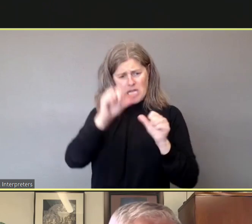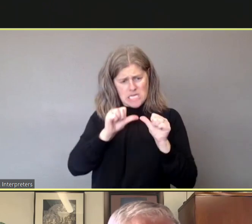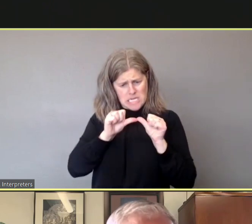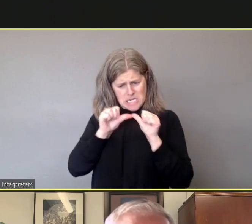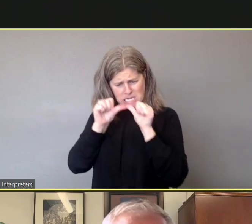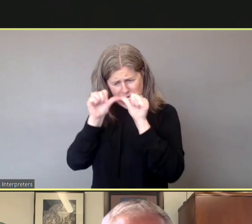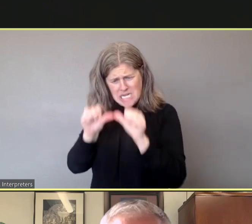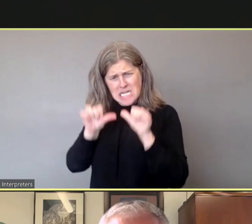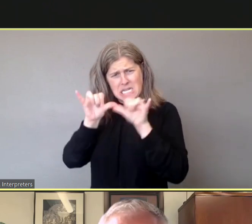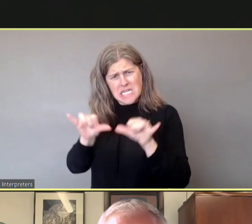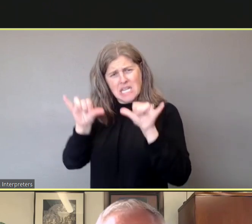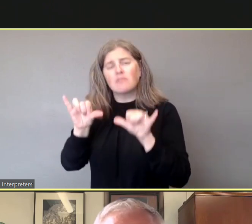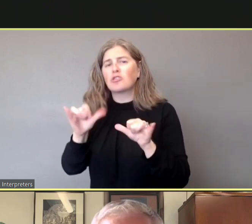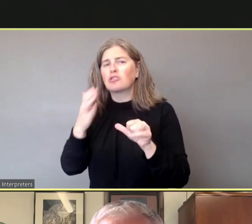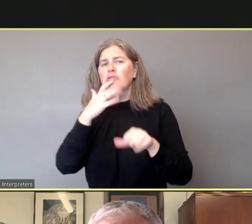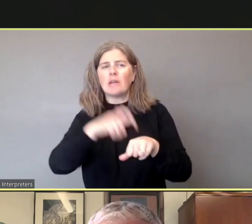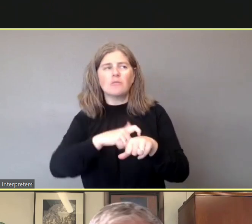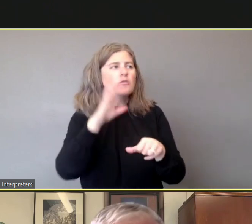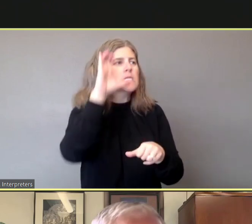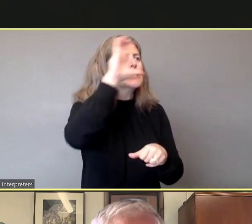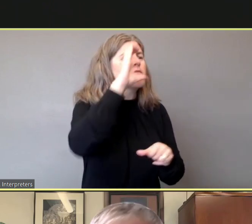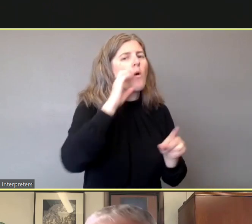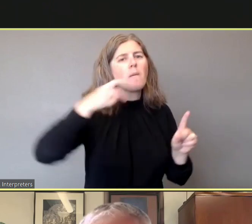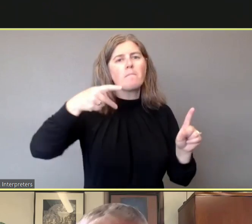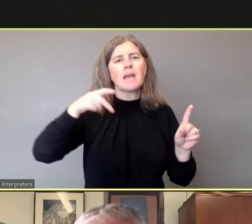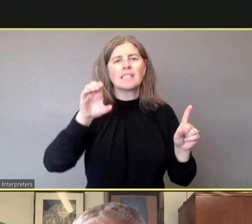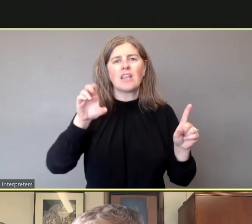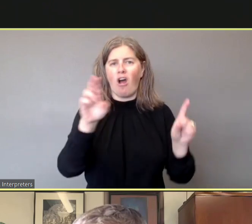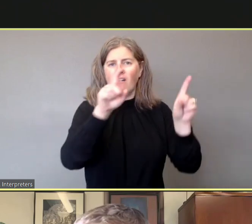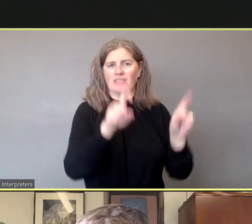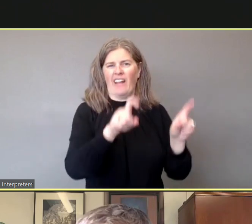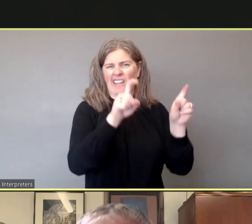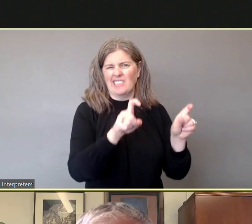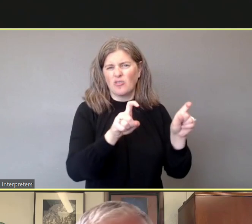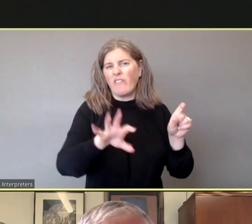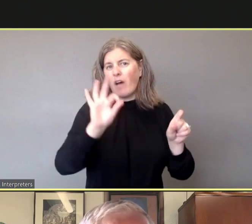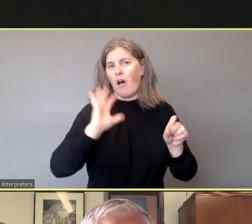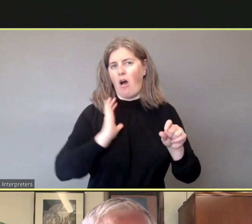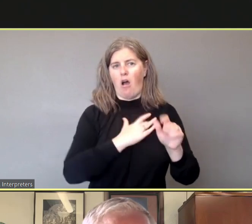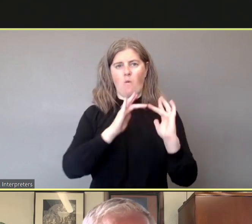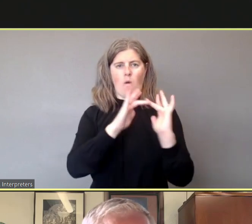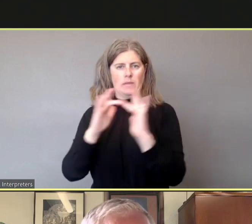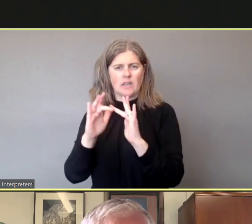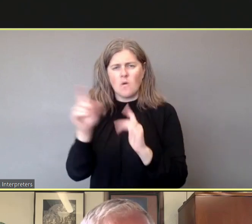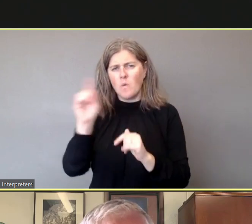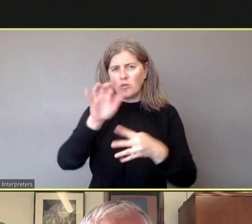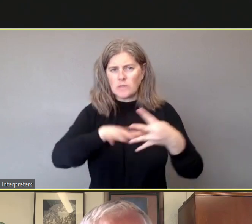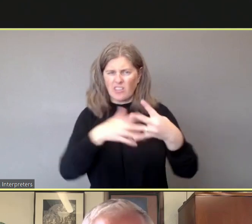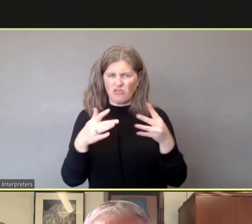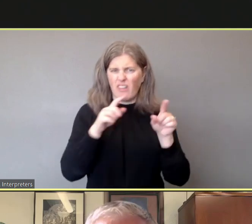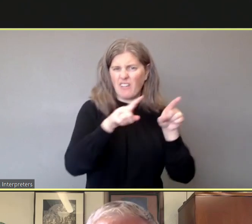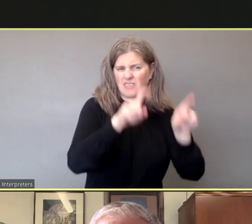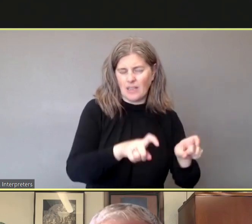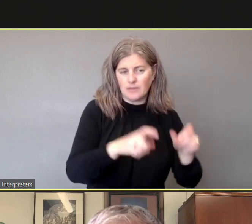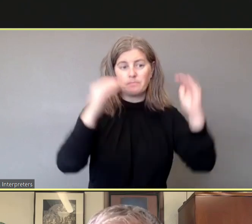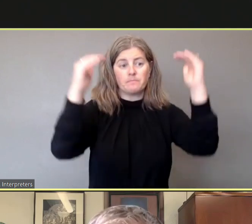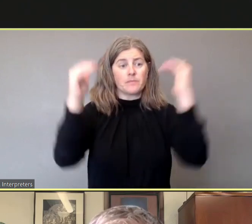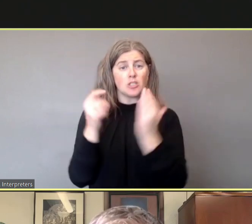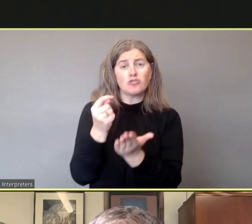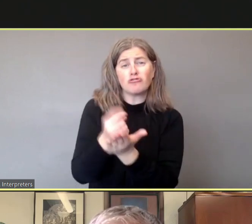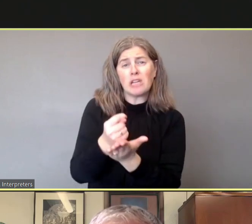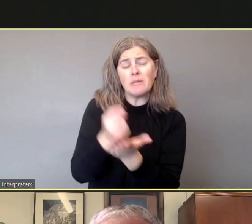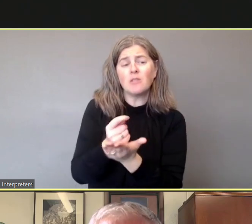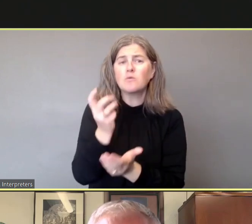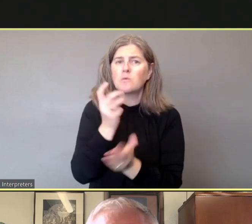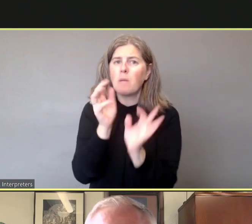good time to seek out PCR testing. And again, you can find that on our website where to schedule that. Treatment, really big